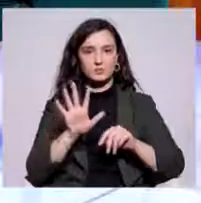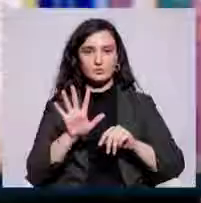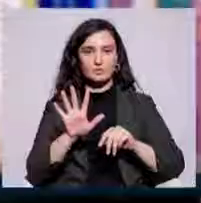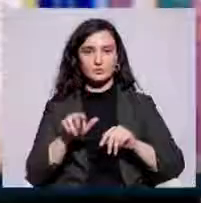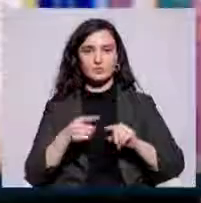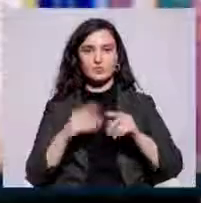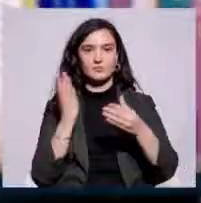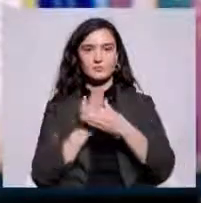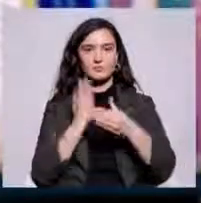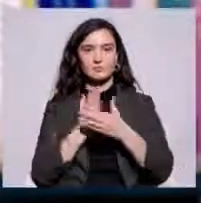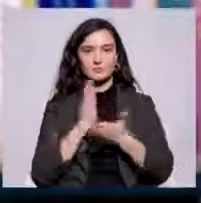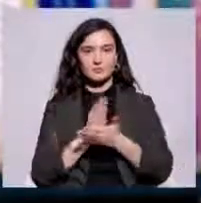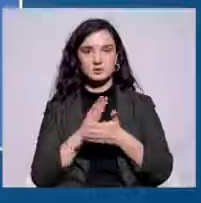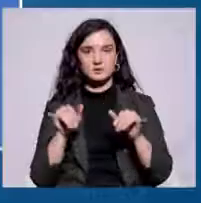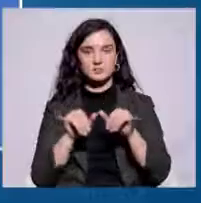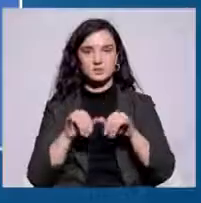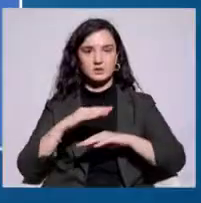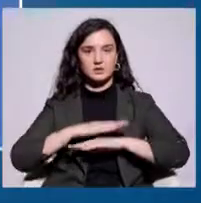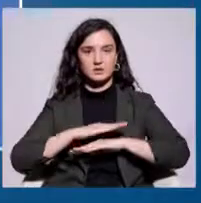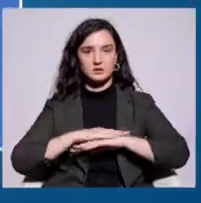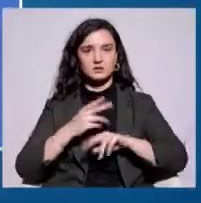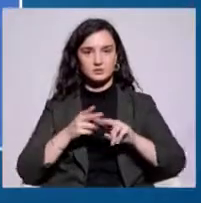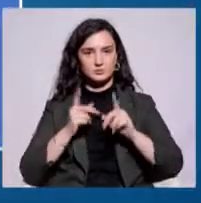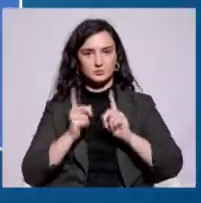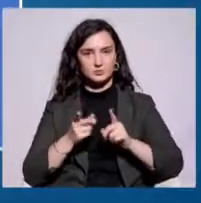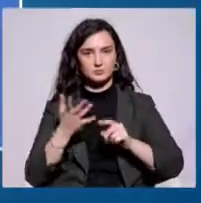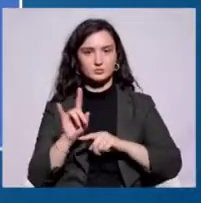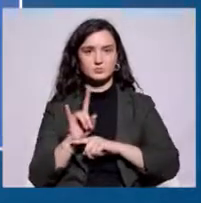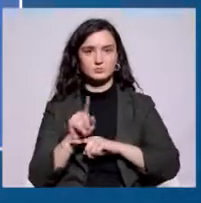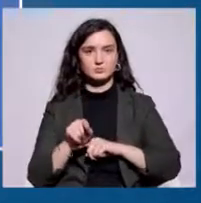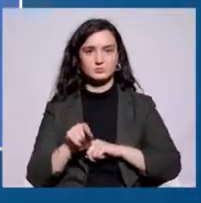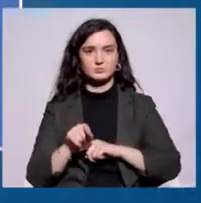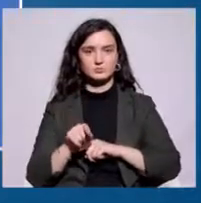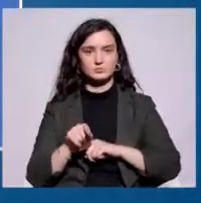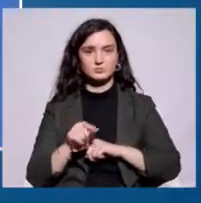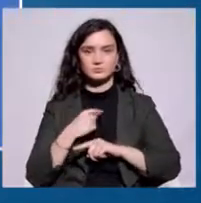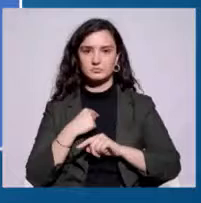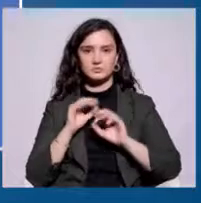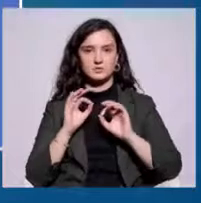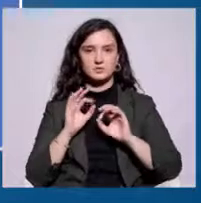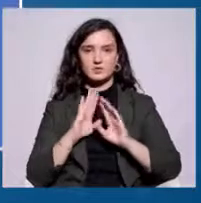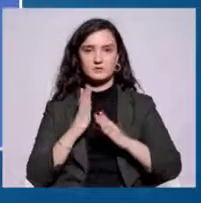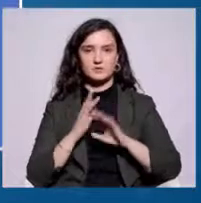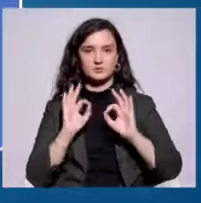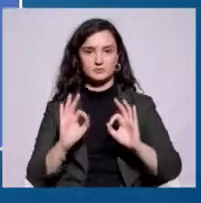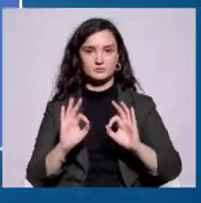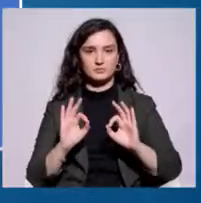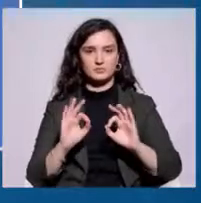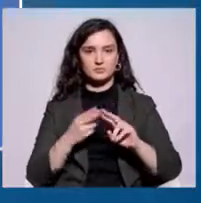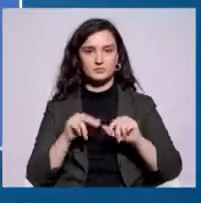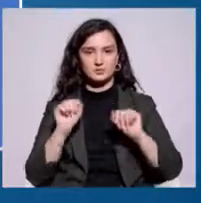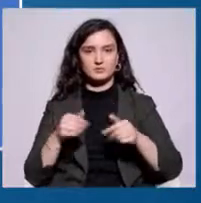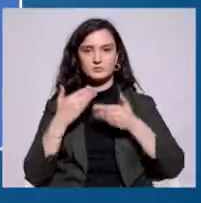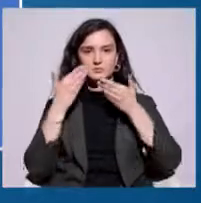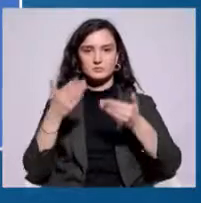the folders are on the desk. Was that true or false? I'm not sure about this answer. Can